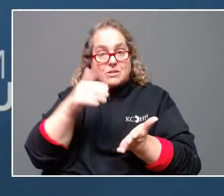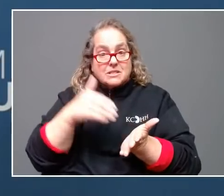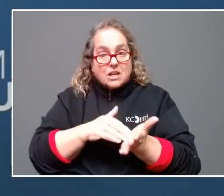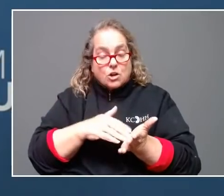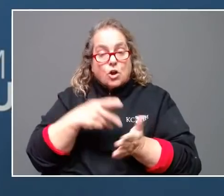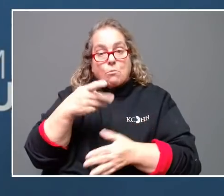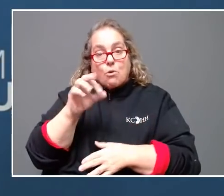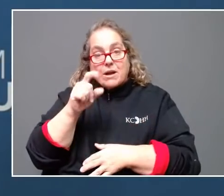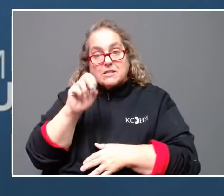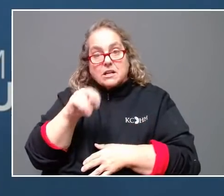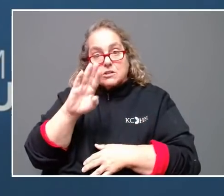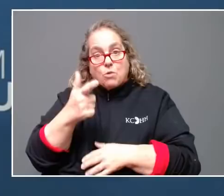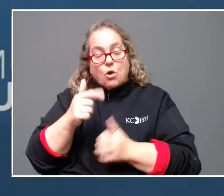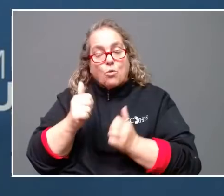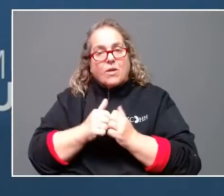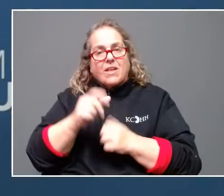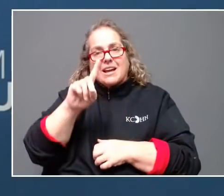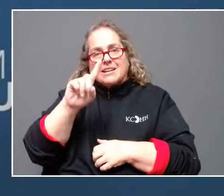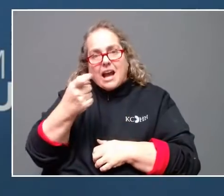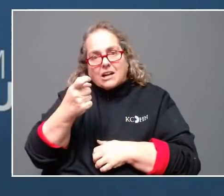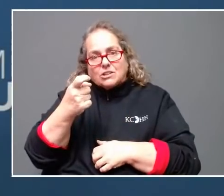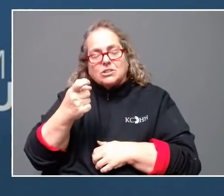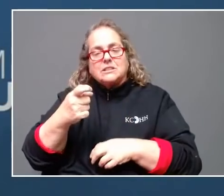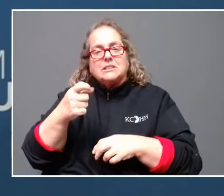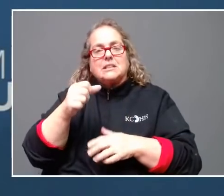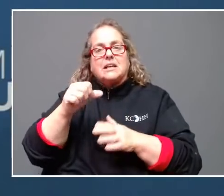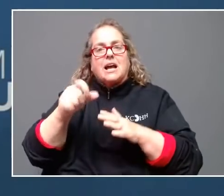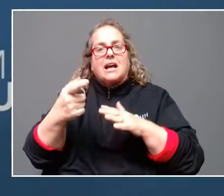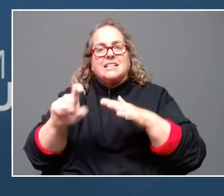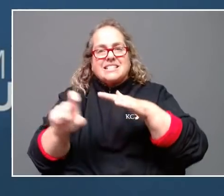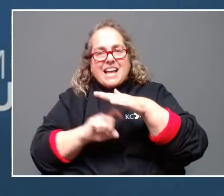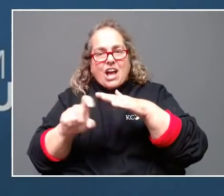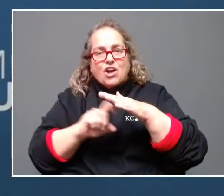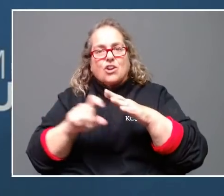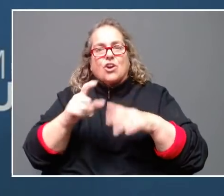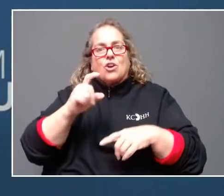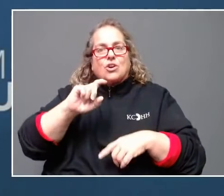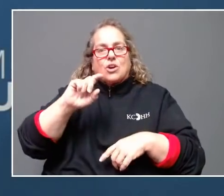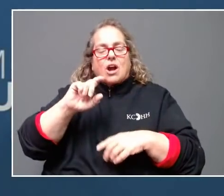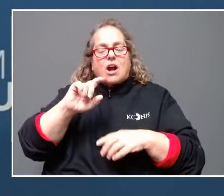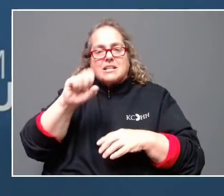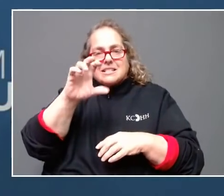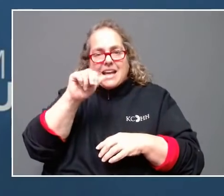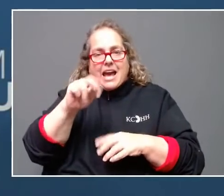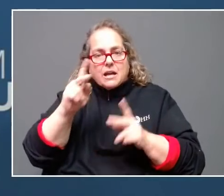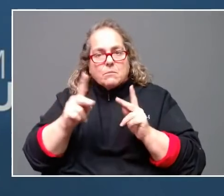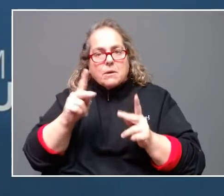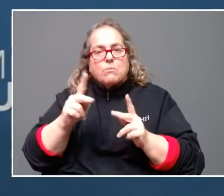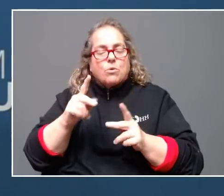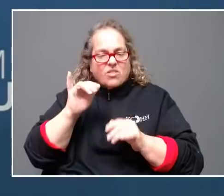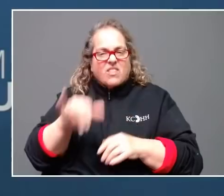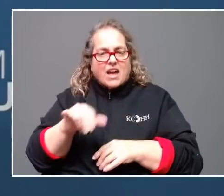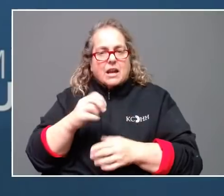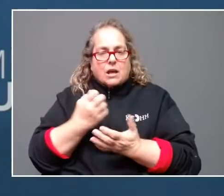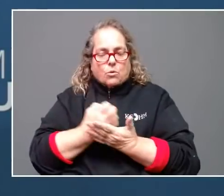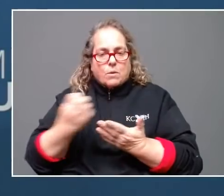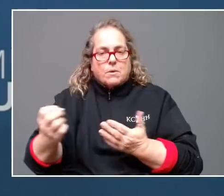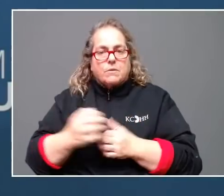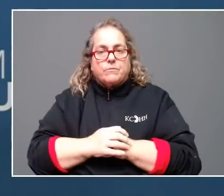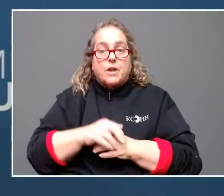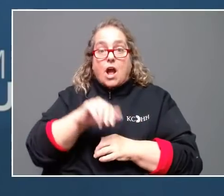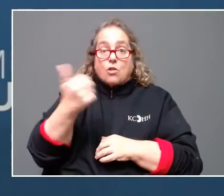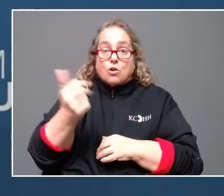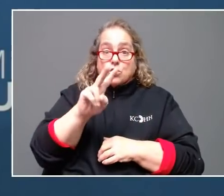CT scanner and mammogram equipment. And Hazard Community and Technical College awarded $280,000 for equipment purchases